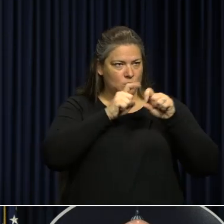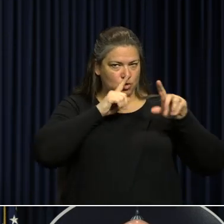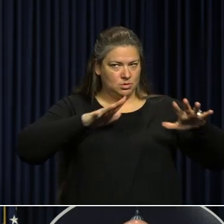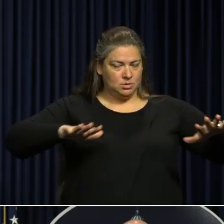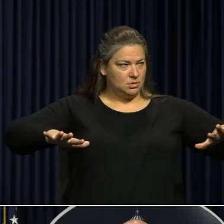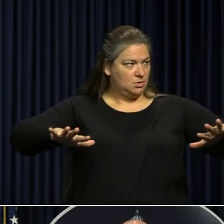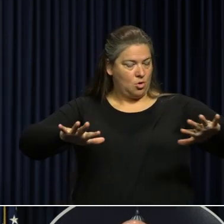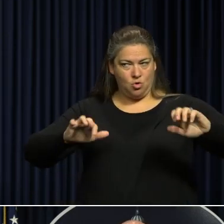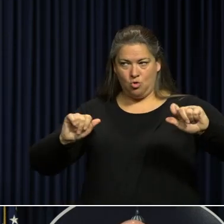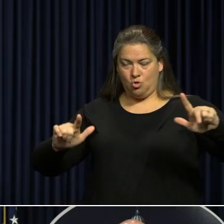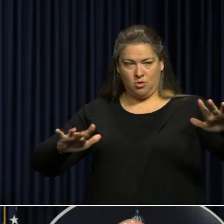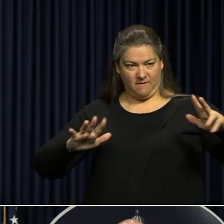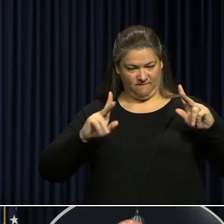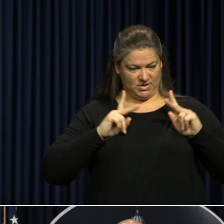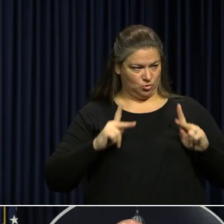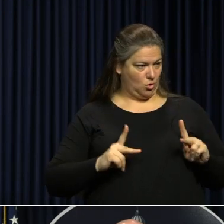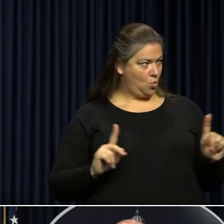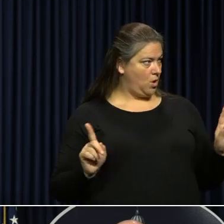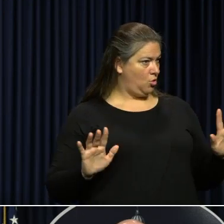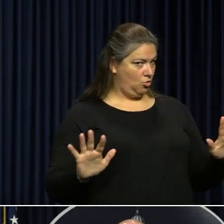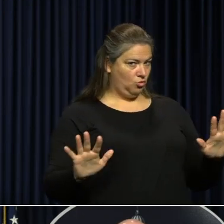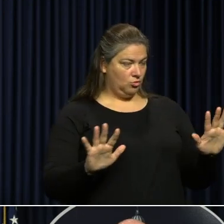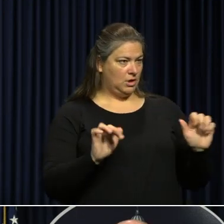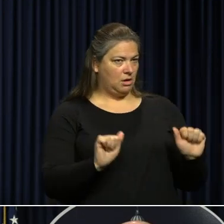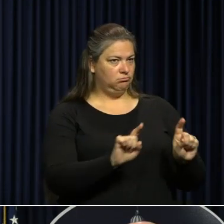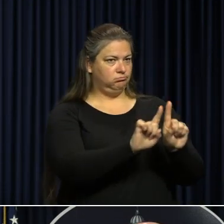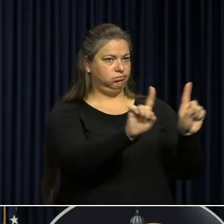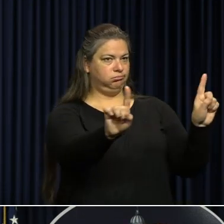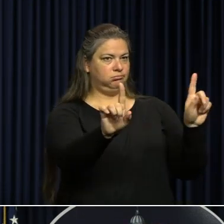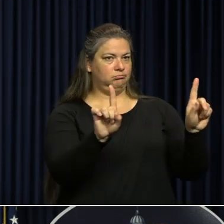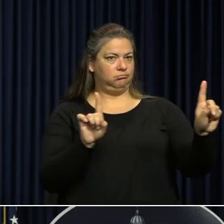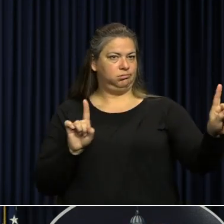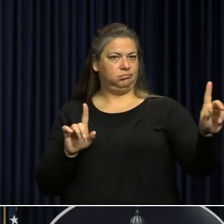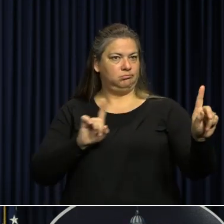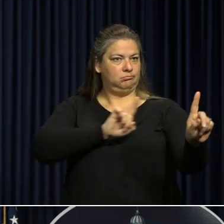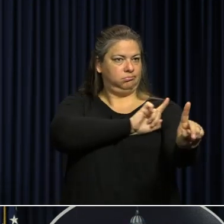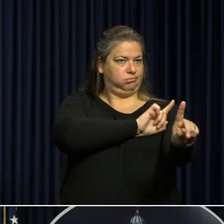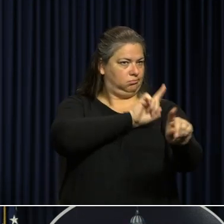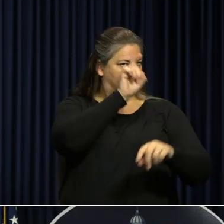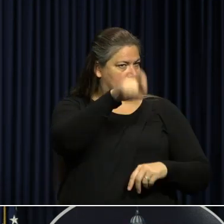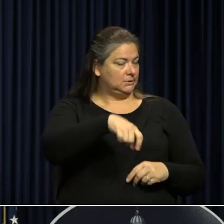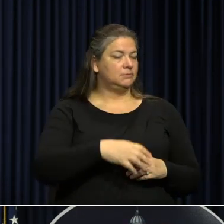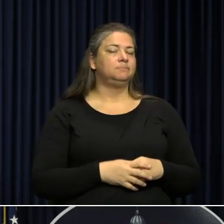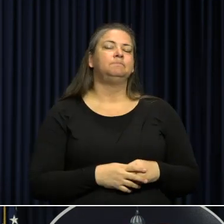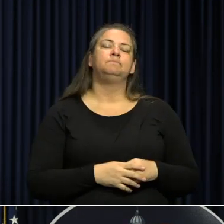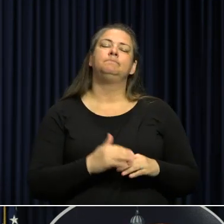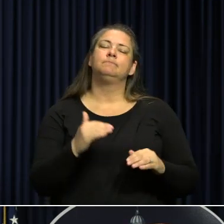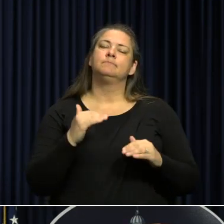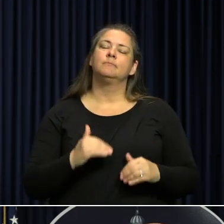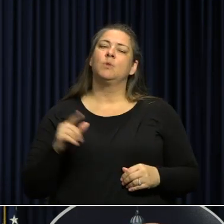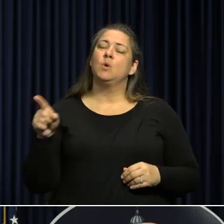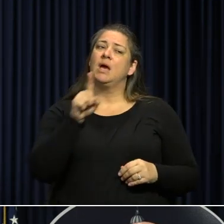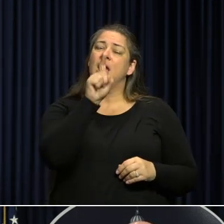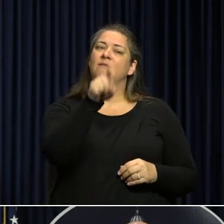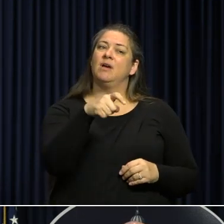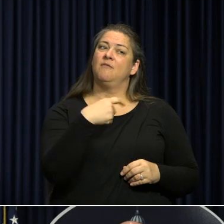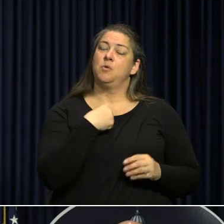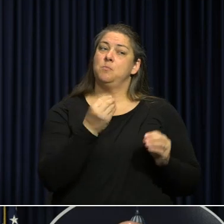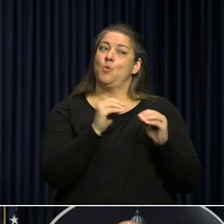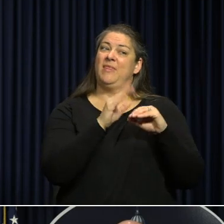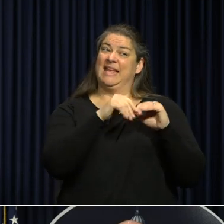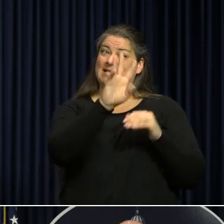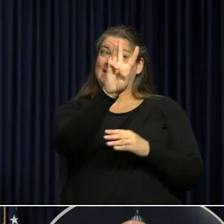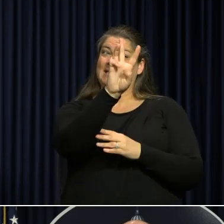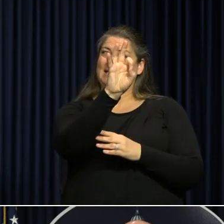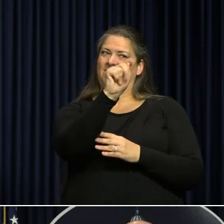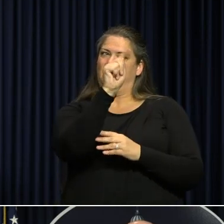environment facilitates and enables that to happen. You also have to maintain the more than 6 feet in